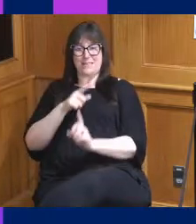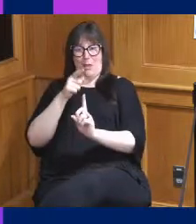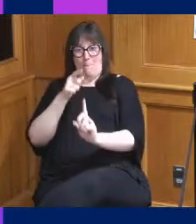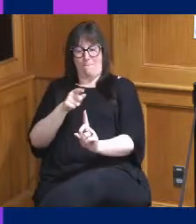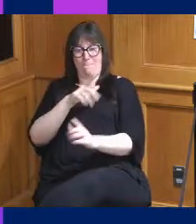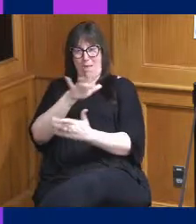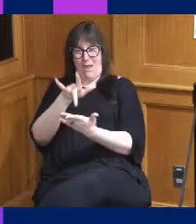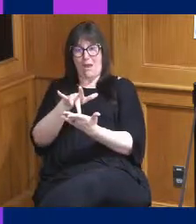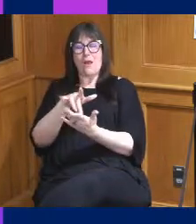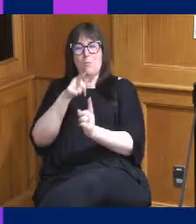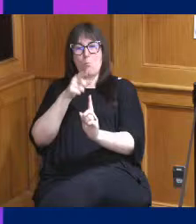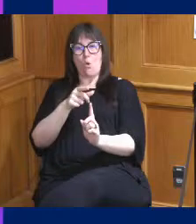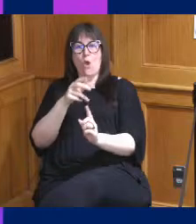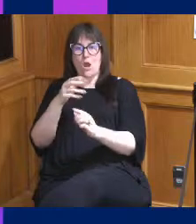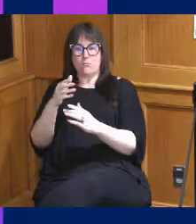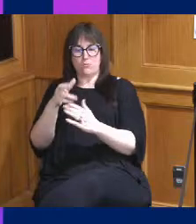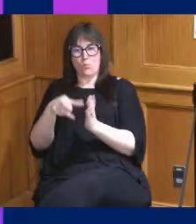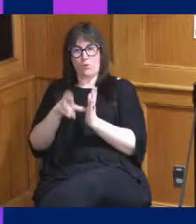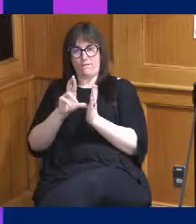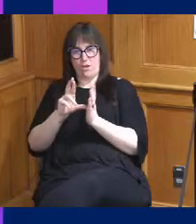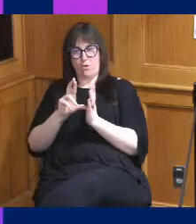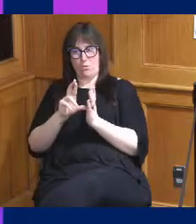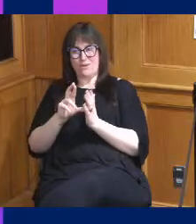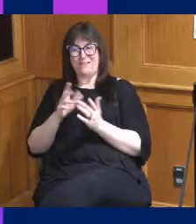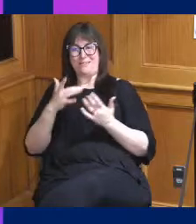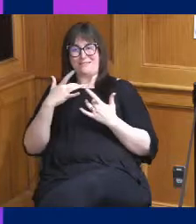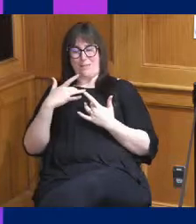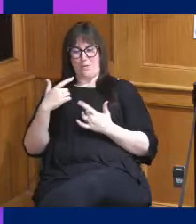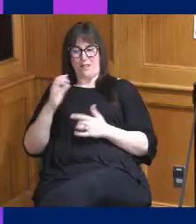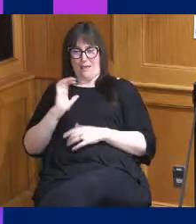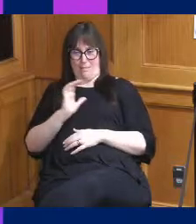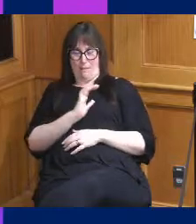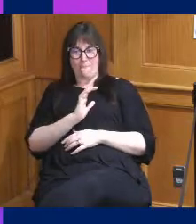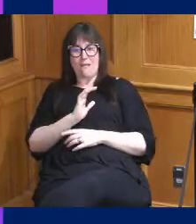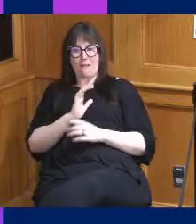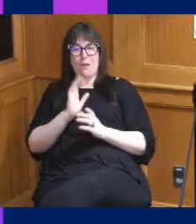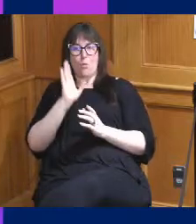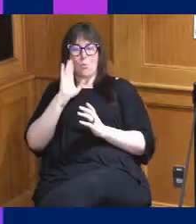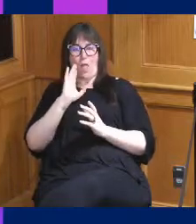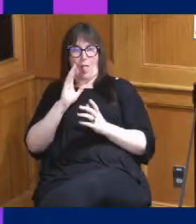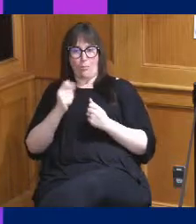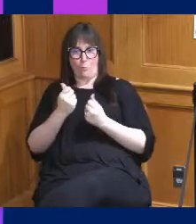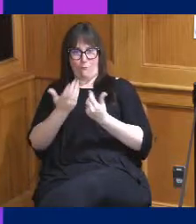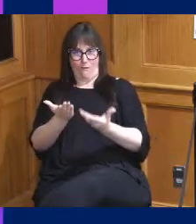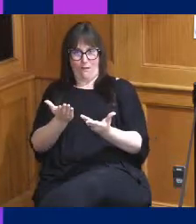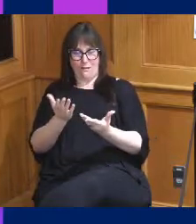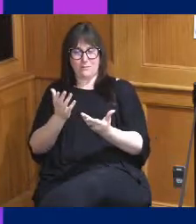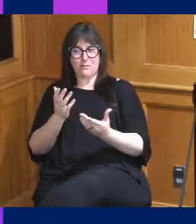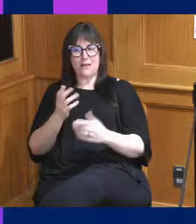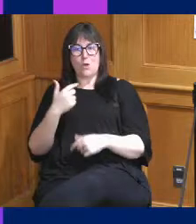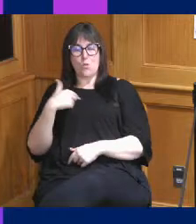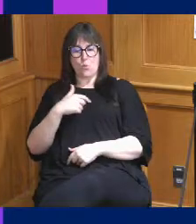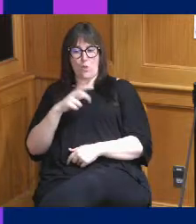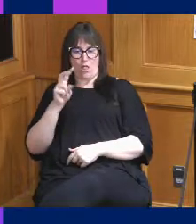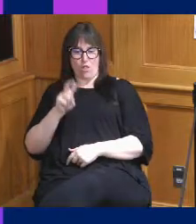a typical review given by the Tax Levy Review Committee. They look at levies midway through the 5-year cycle